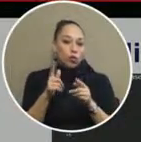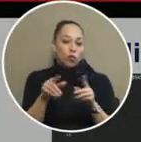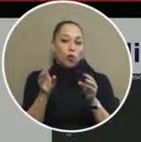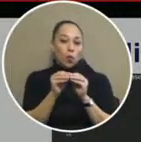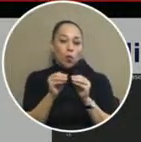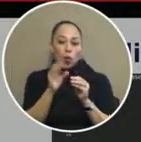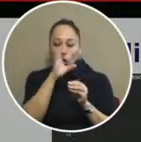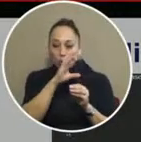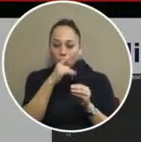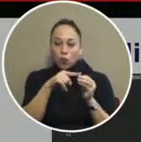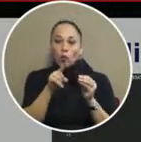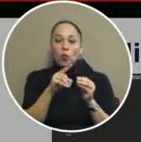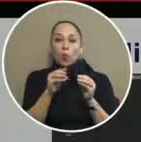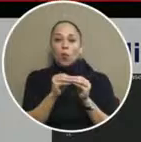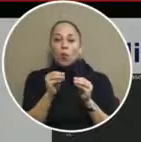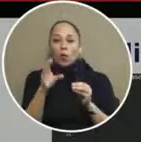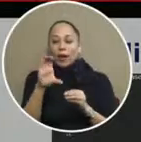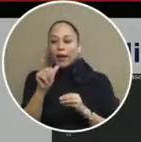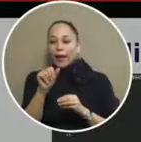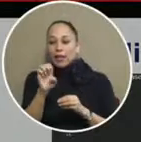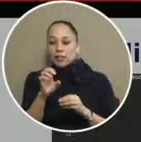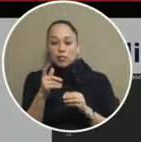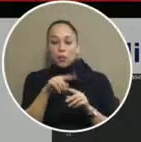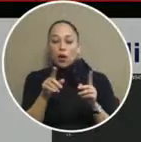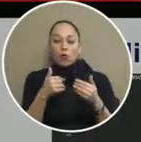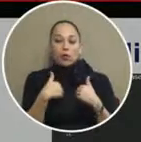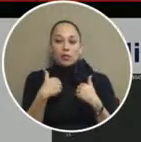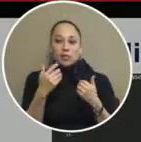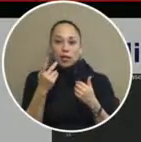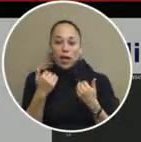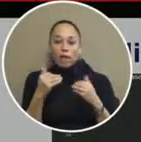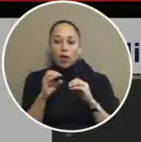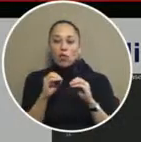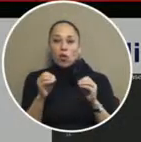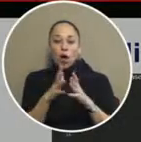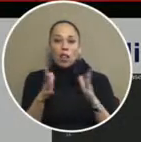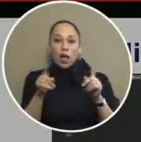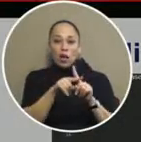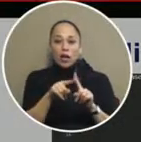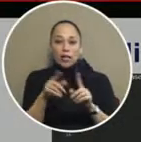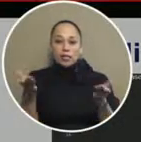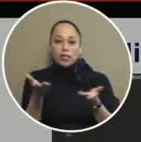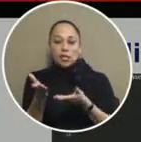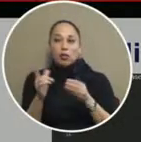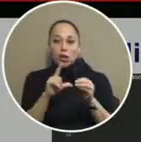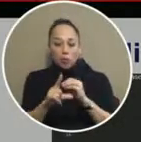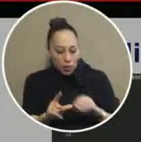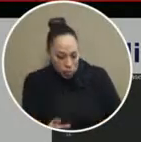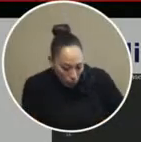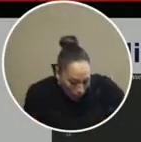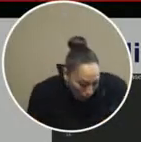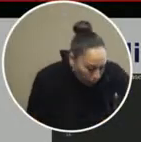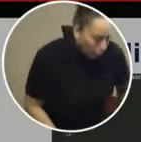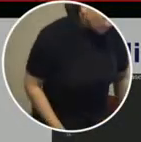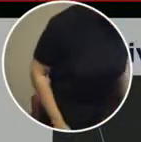cases, but we see that we don't have that many positive cases in our community. Next slide.